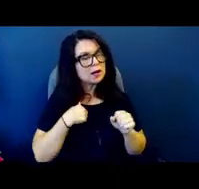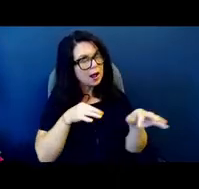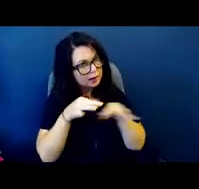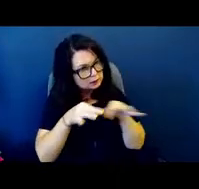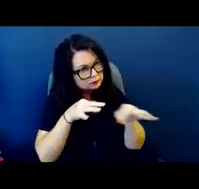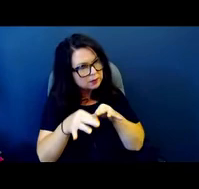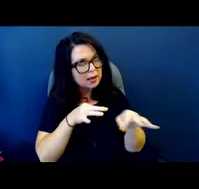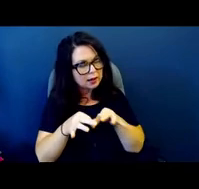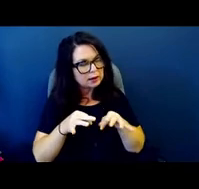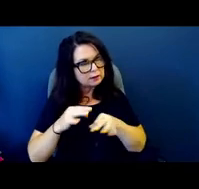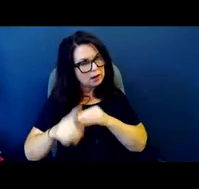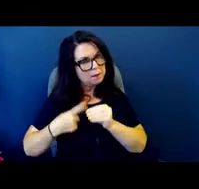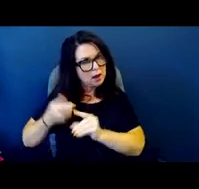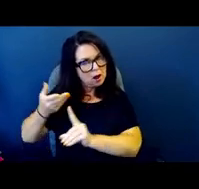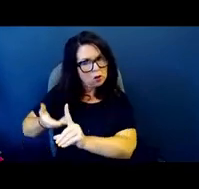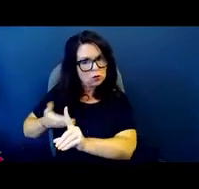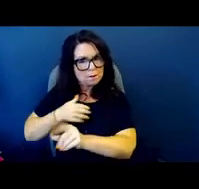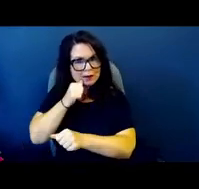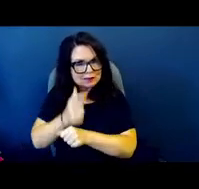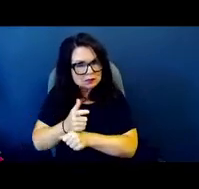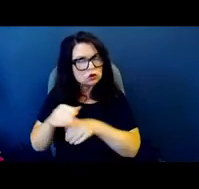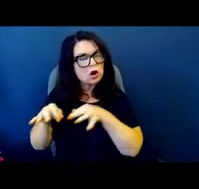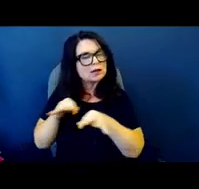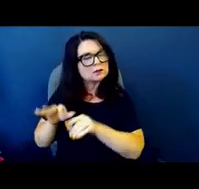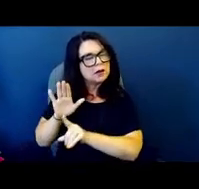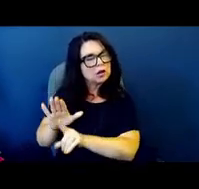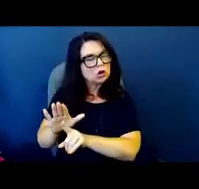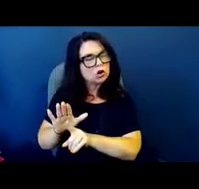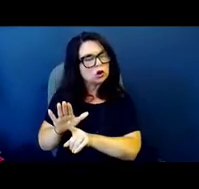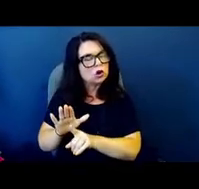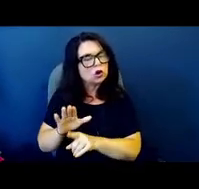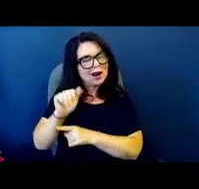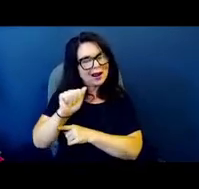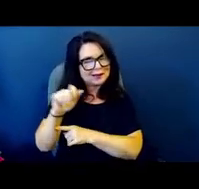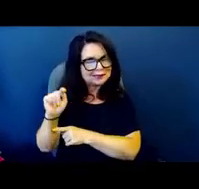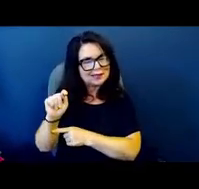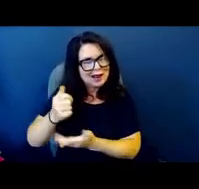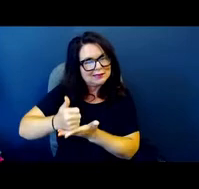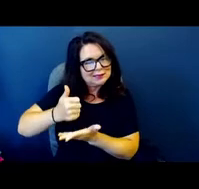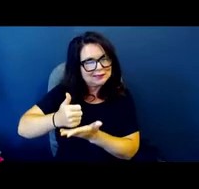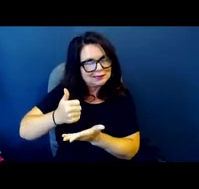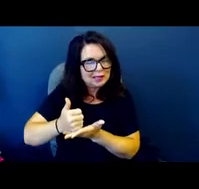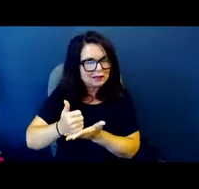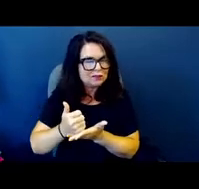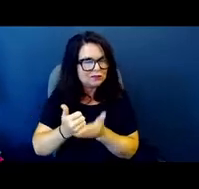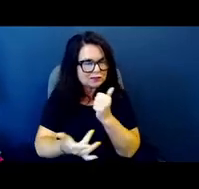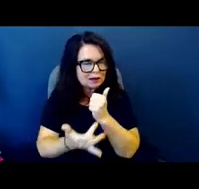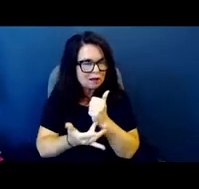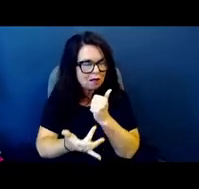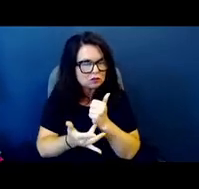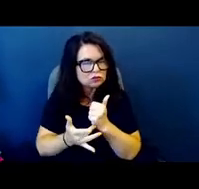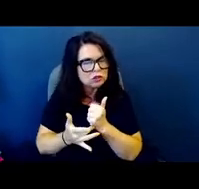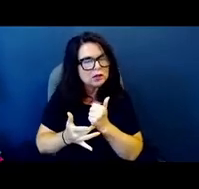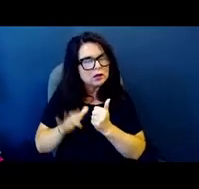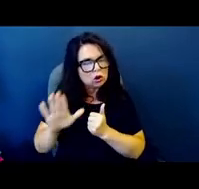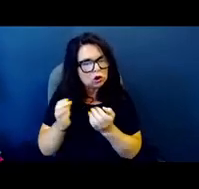explained what the computer, I took the time to explain that to him as well, because I knew she